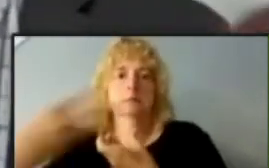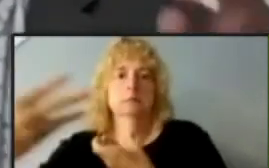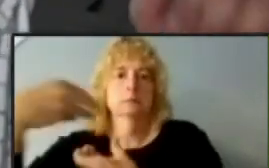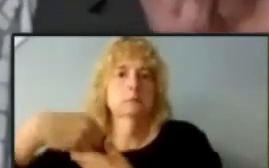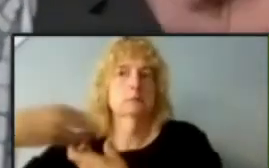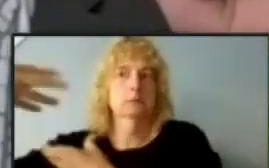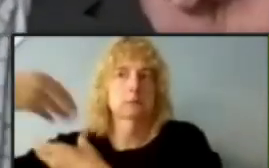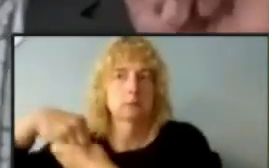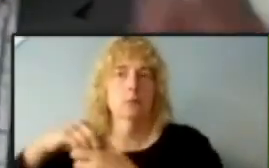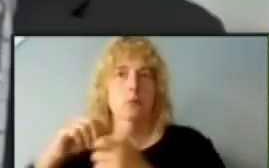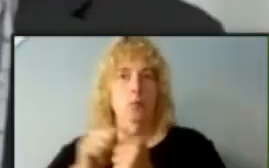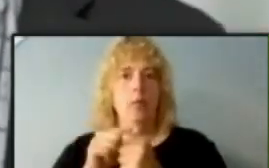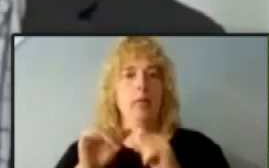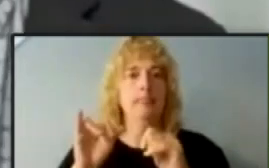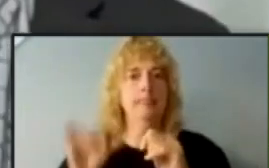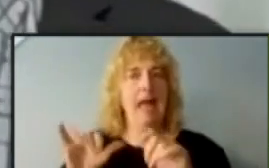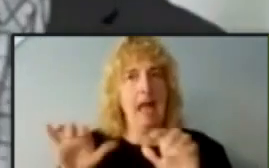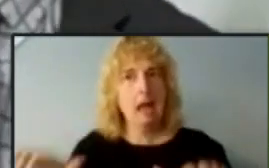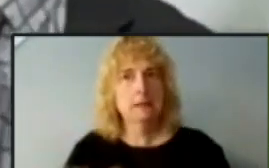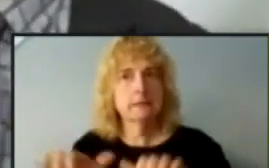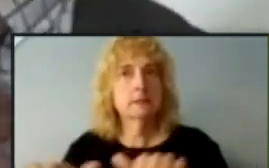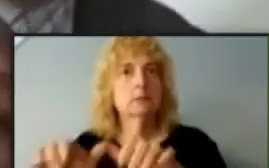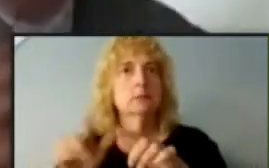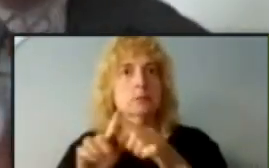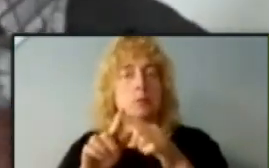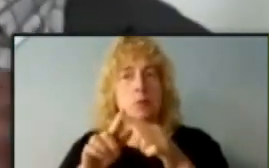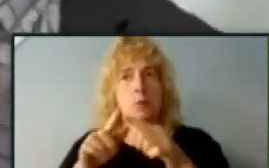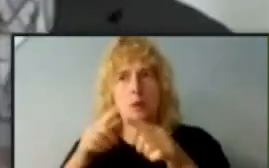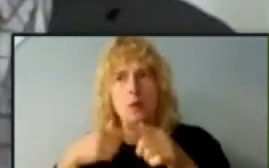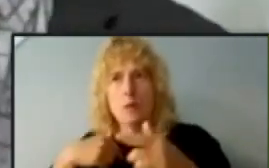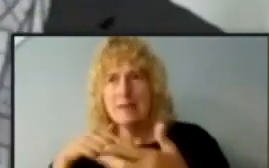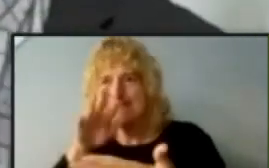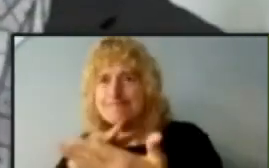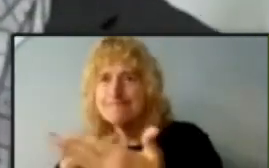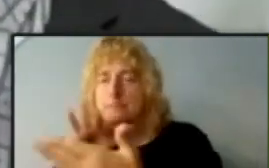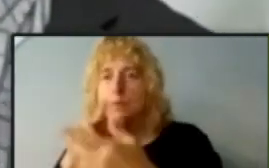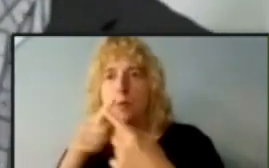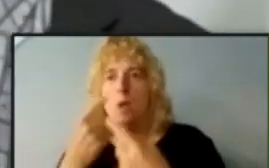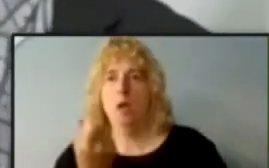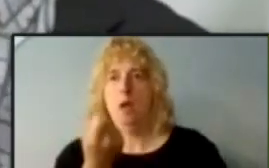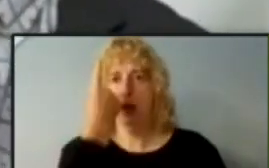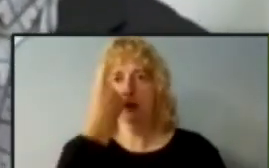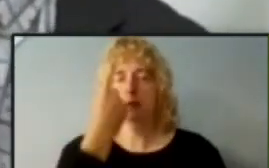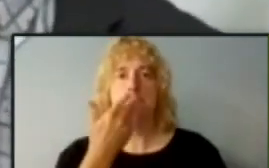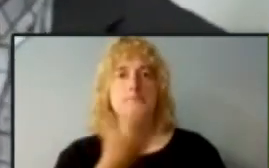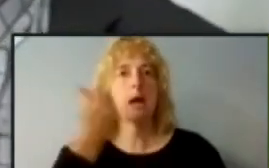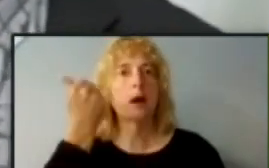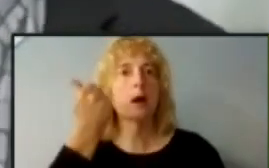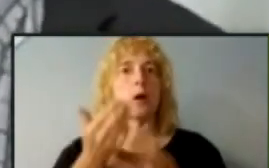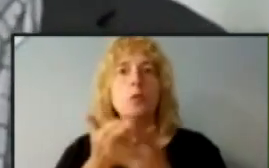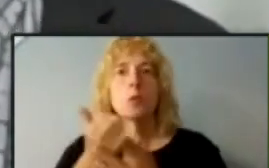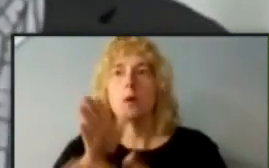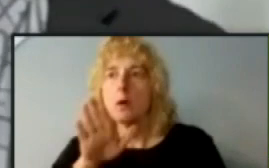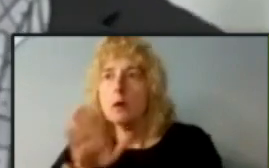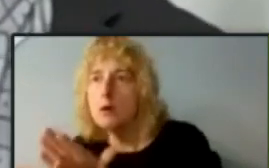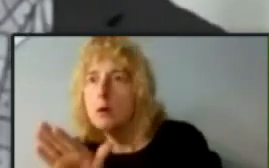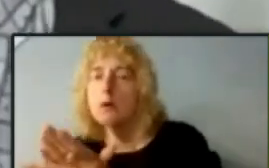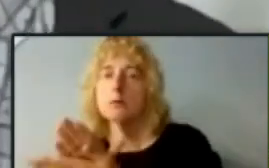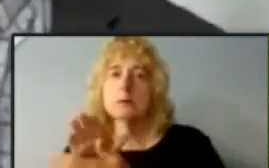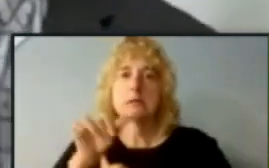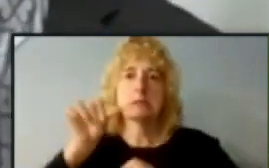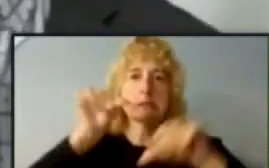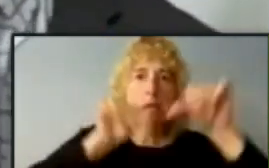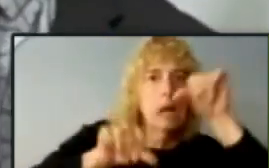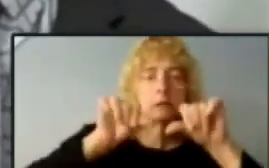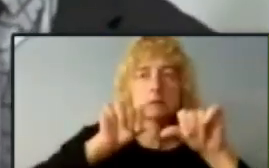community that we need to understand better from an academic and scientific standpoint, and a community that